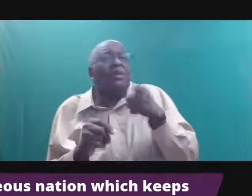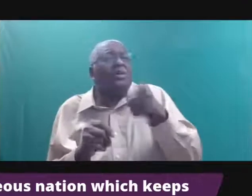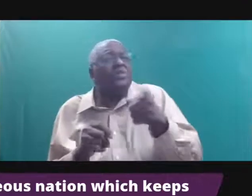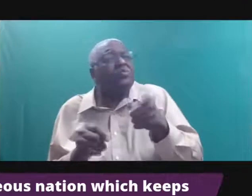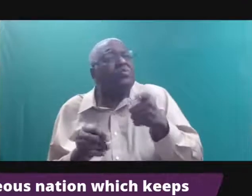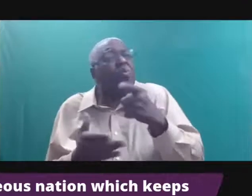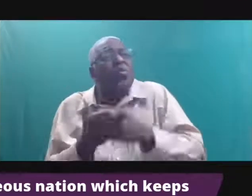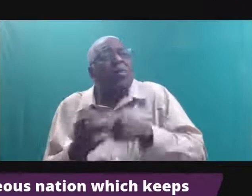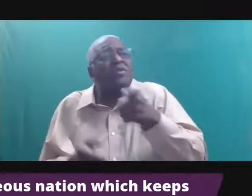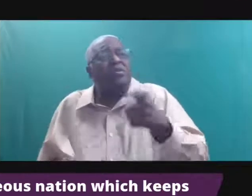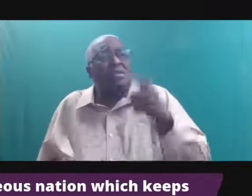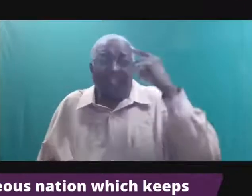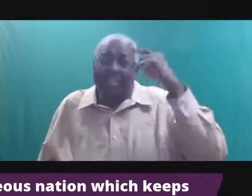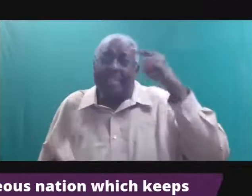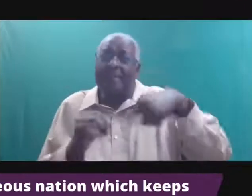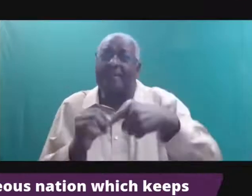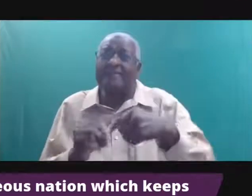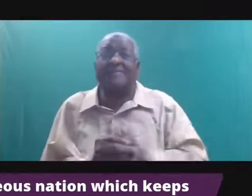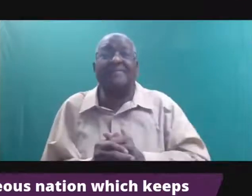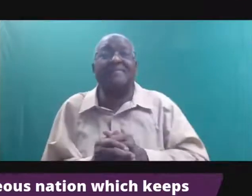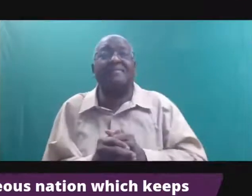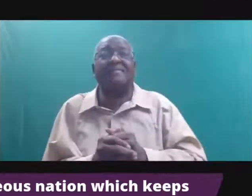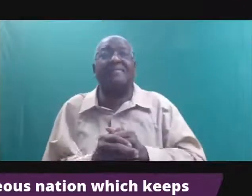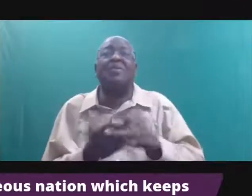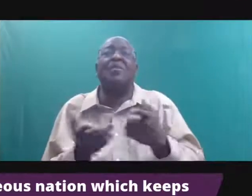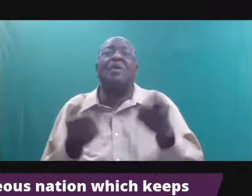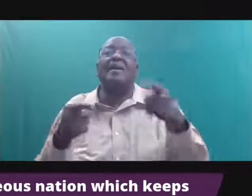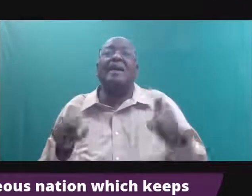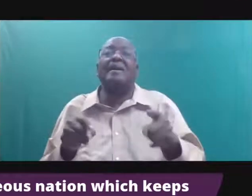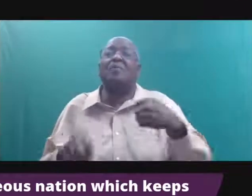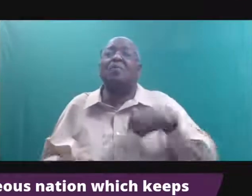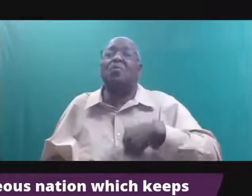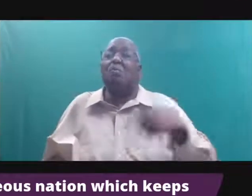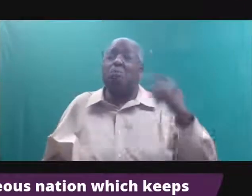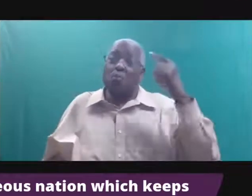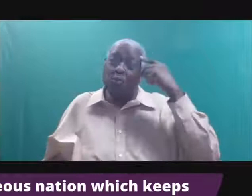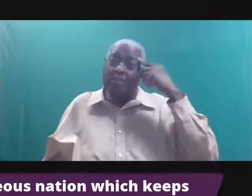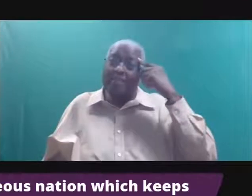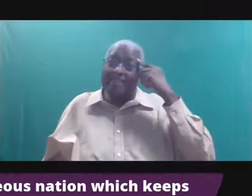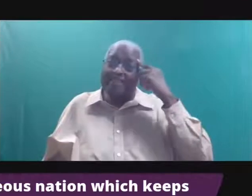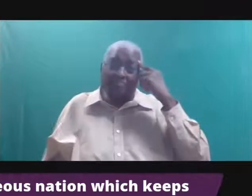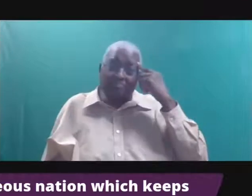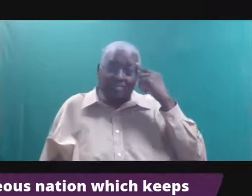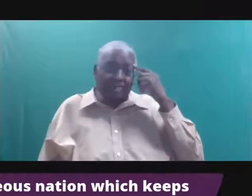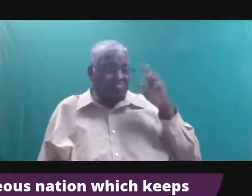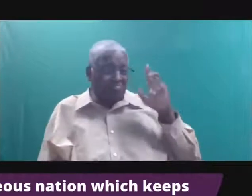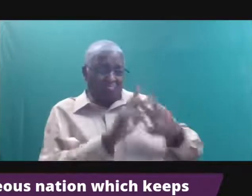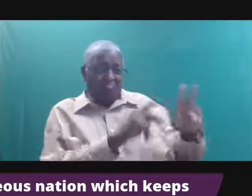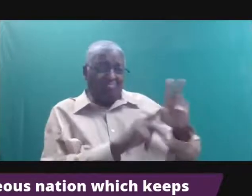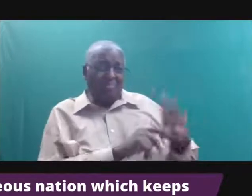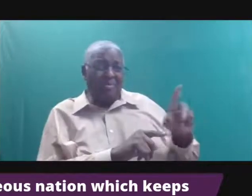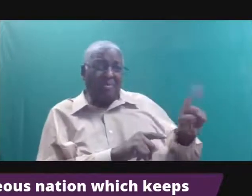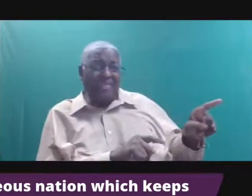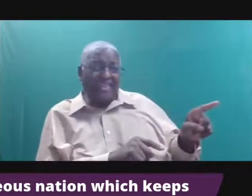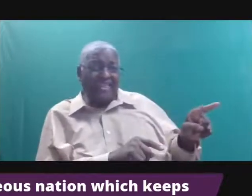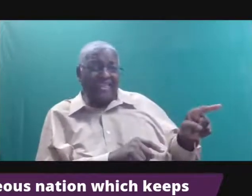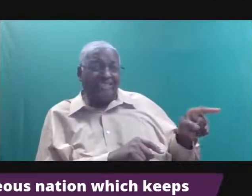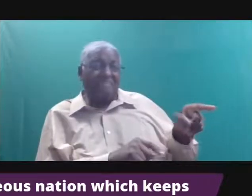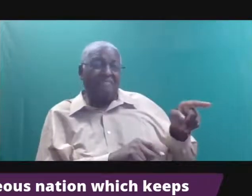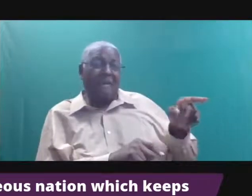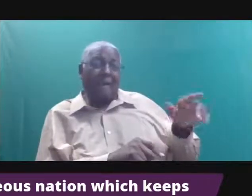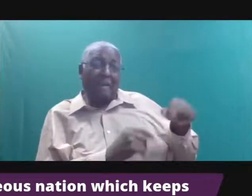is. Oftentimes, what really gets us is we're thinking they're thinking something about us. So we in our